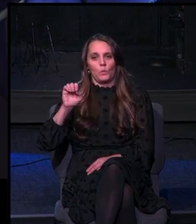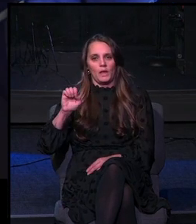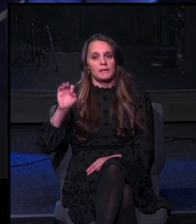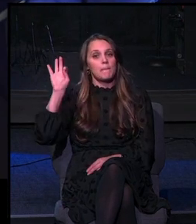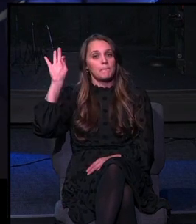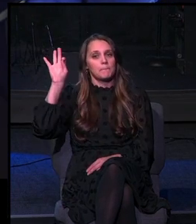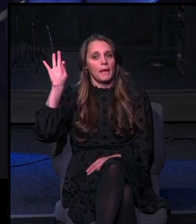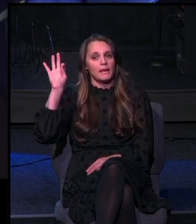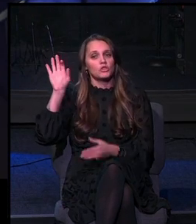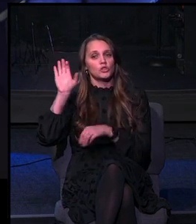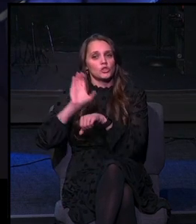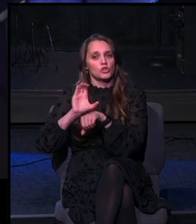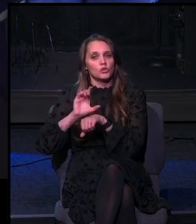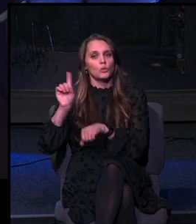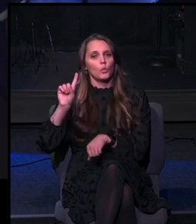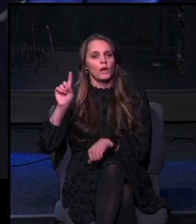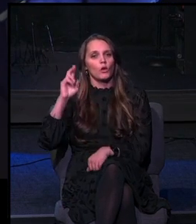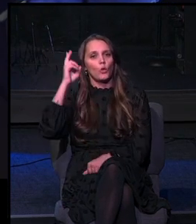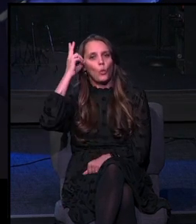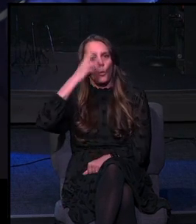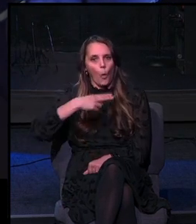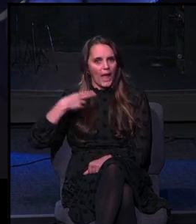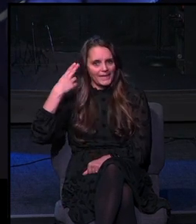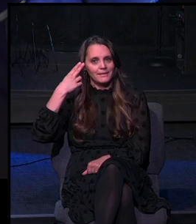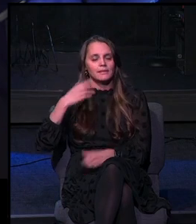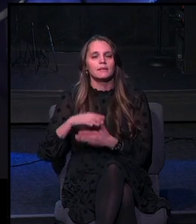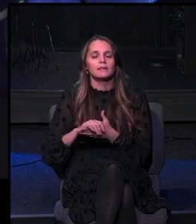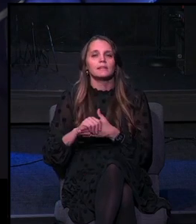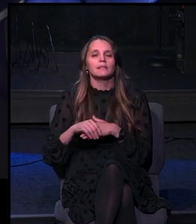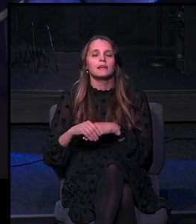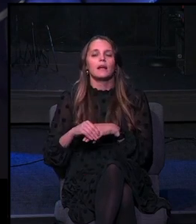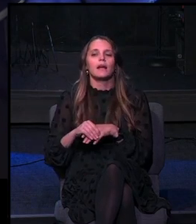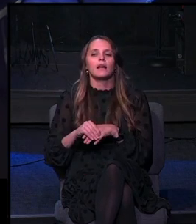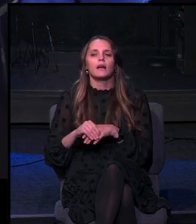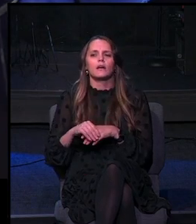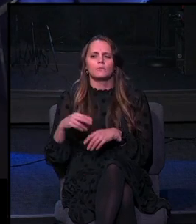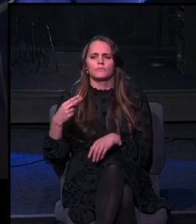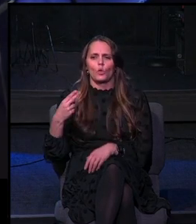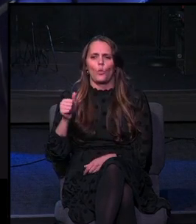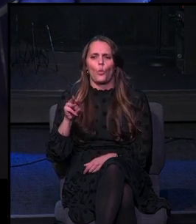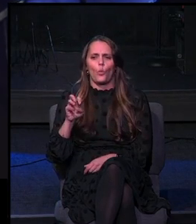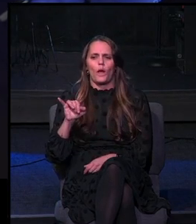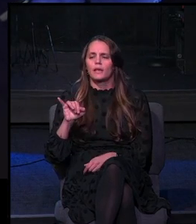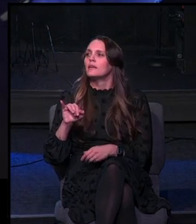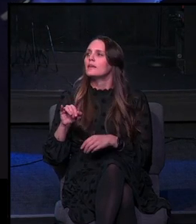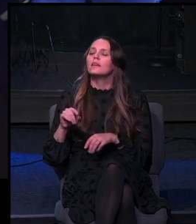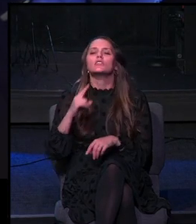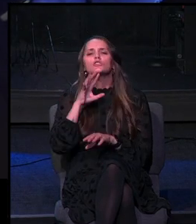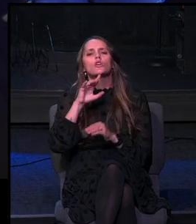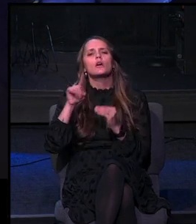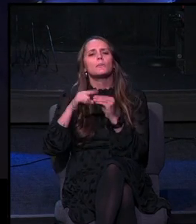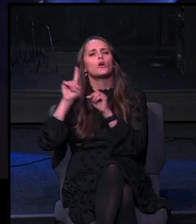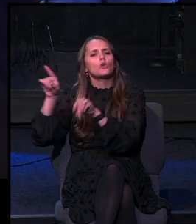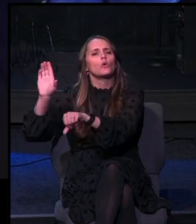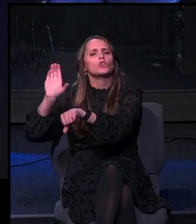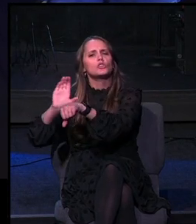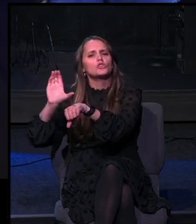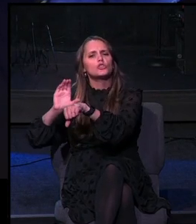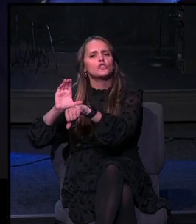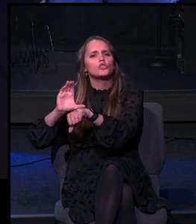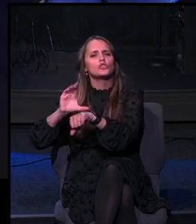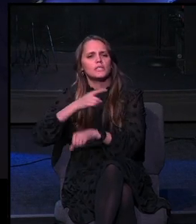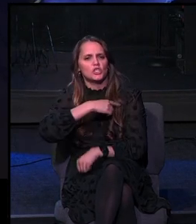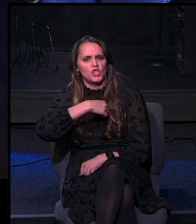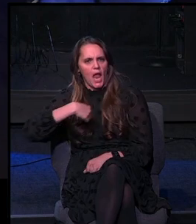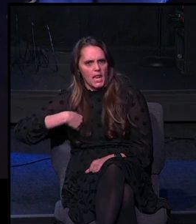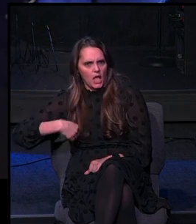an excellent communicator, but he describes what his experience was like going to the church in China. This is an older video. It's probably 15 or 18 years old, something like that.